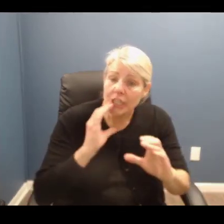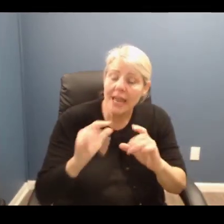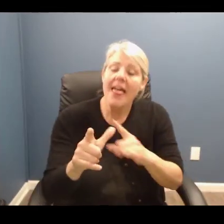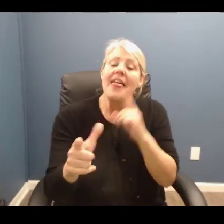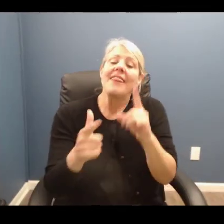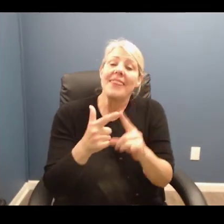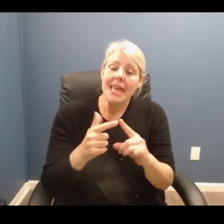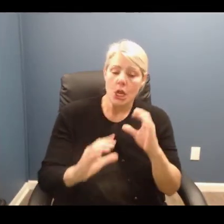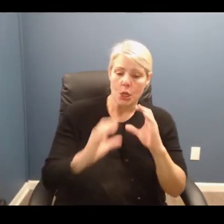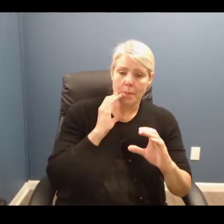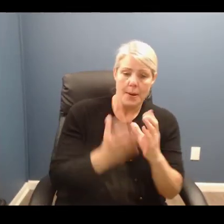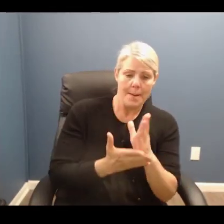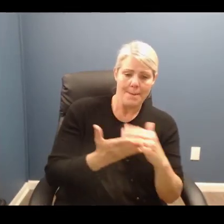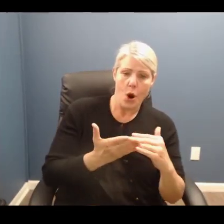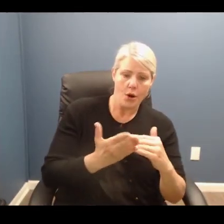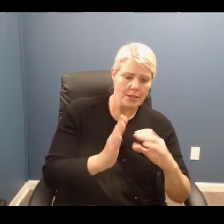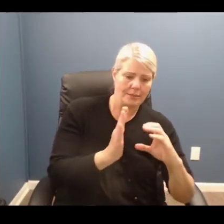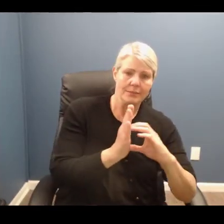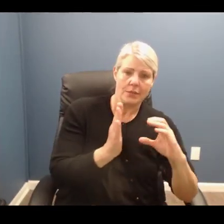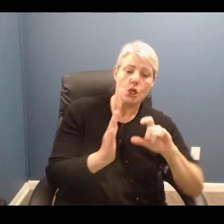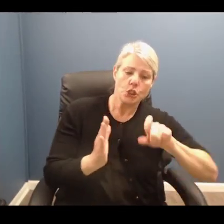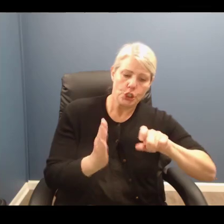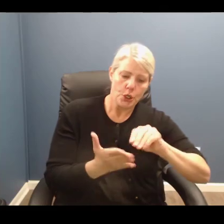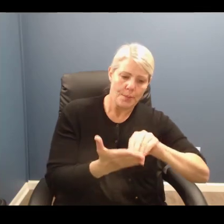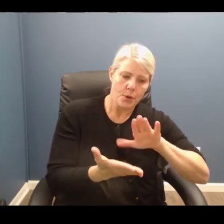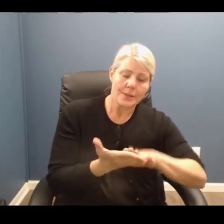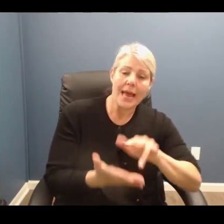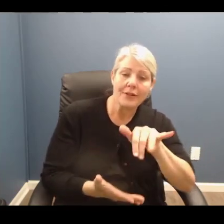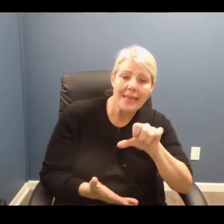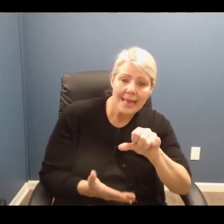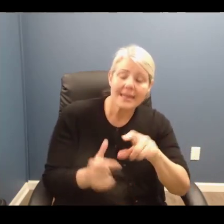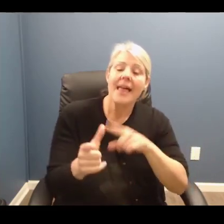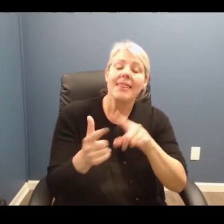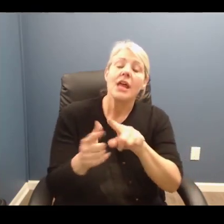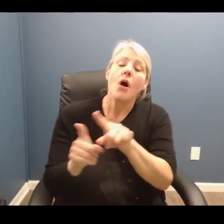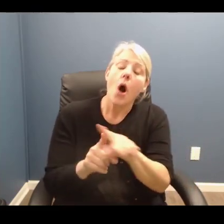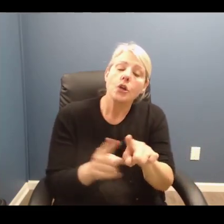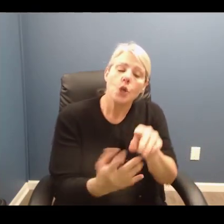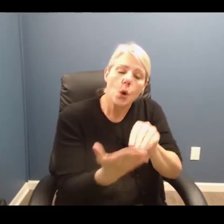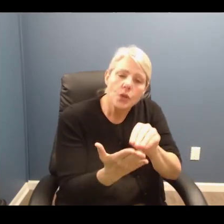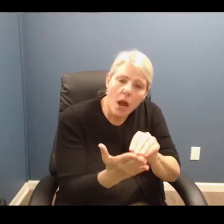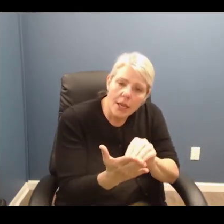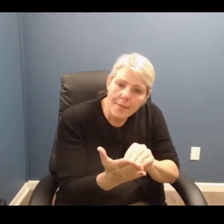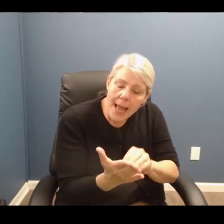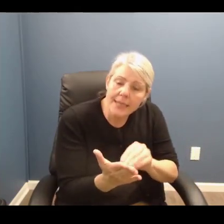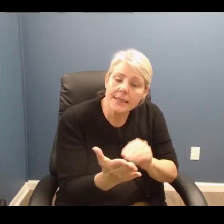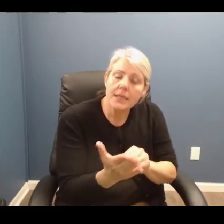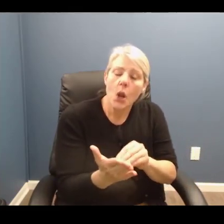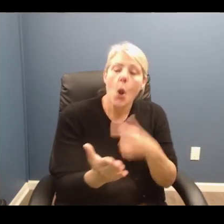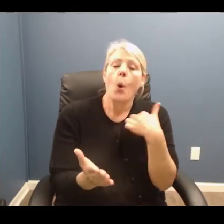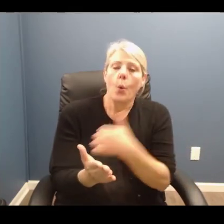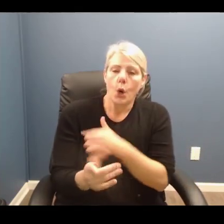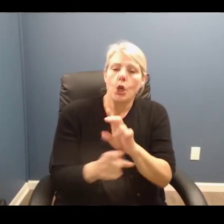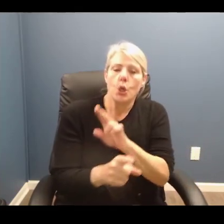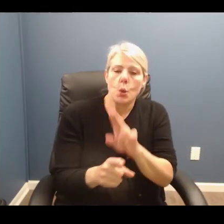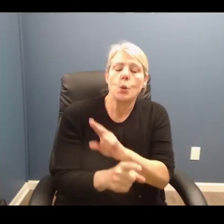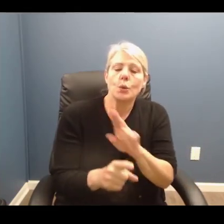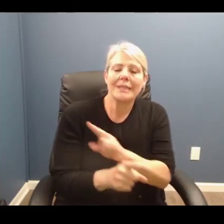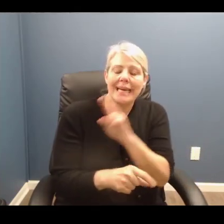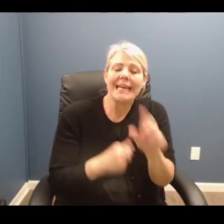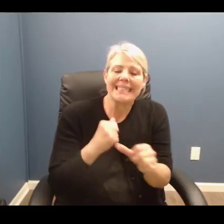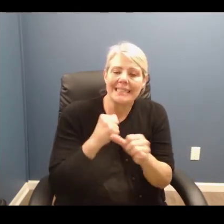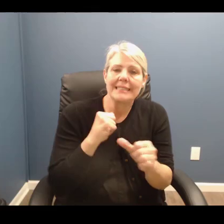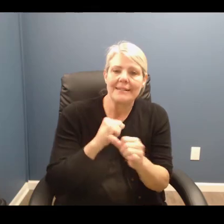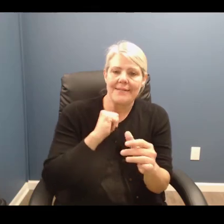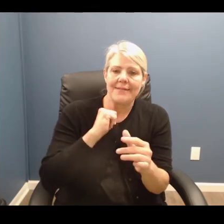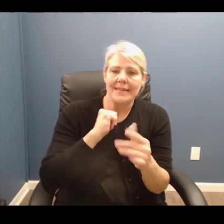the communication section of the special factors should be marked yes and documented as well as having the documented requirements